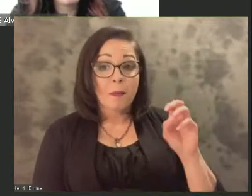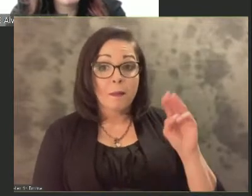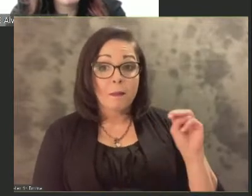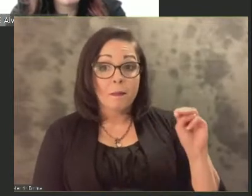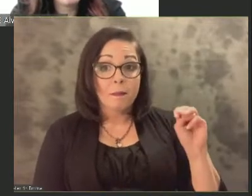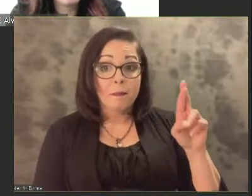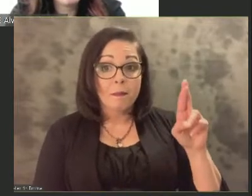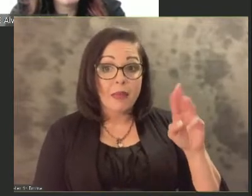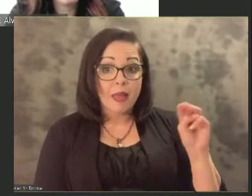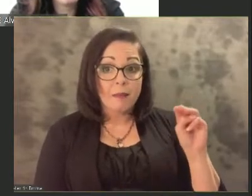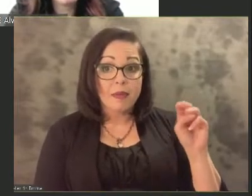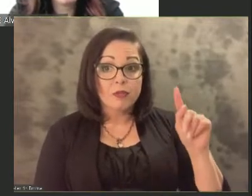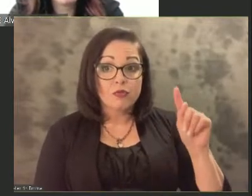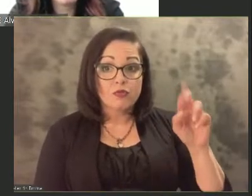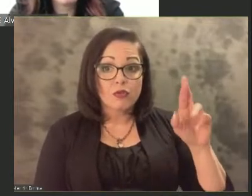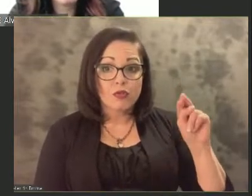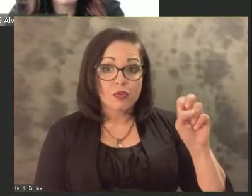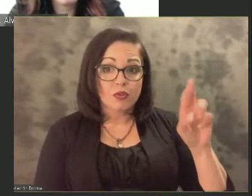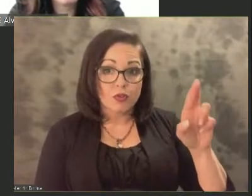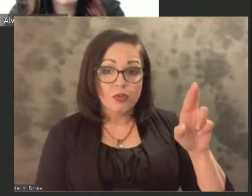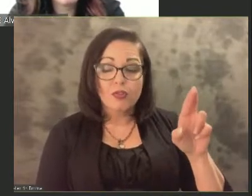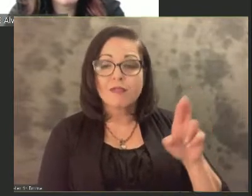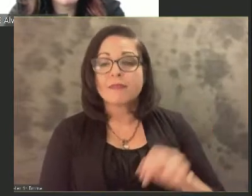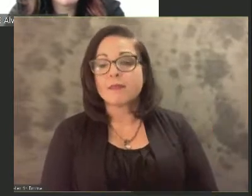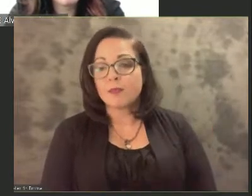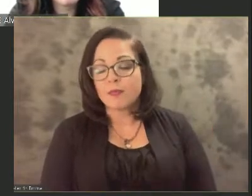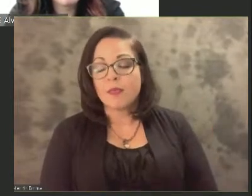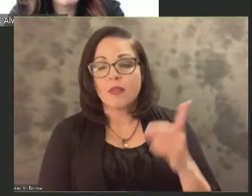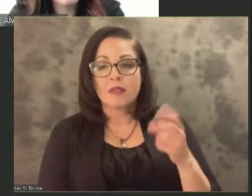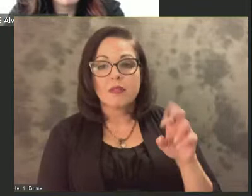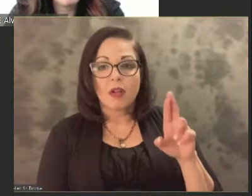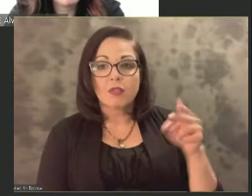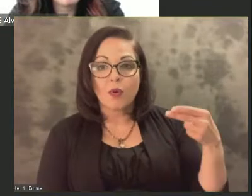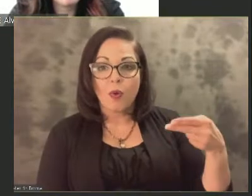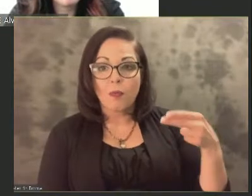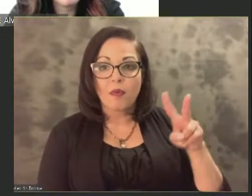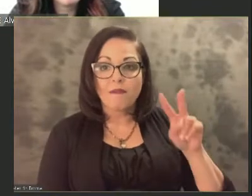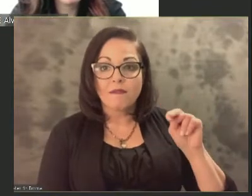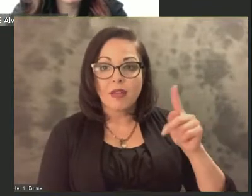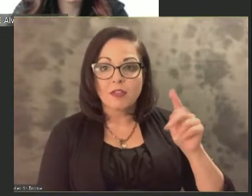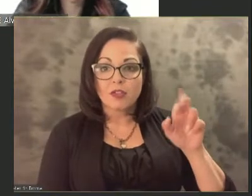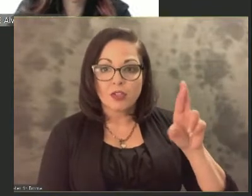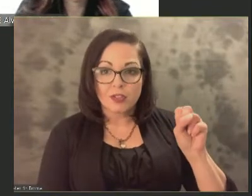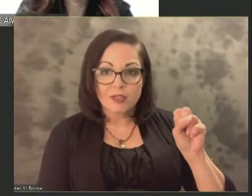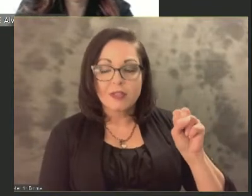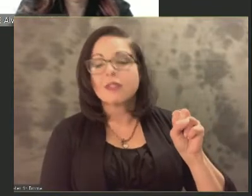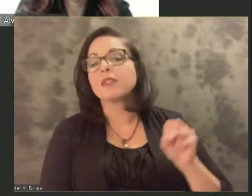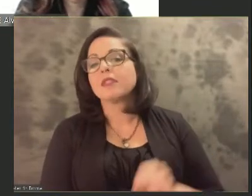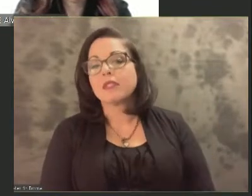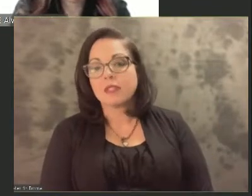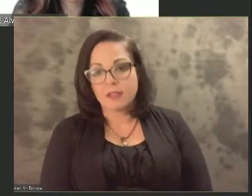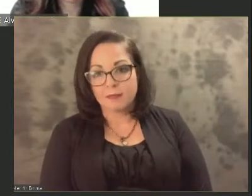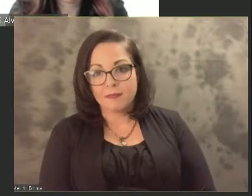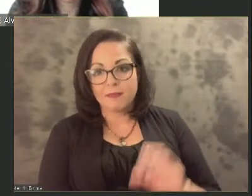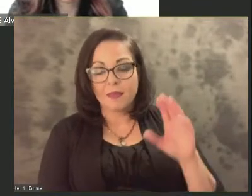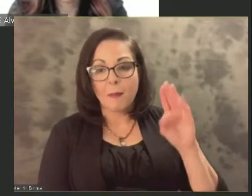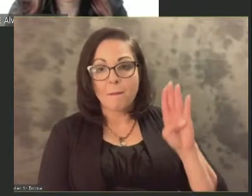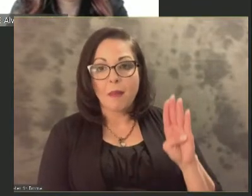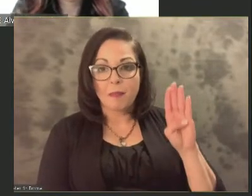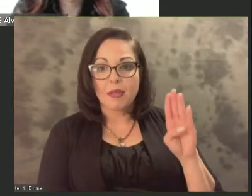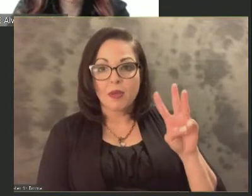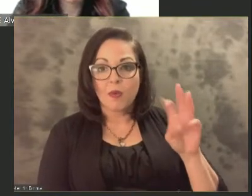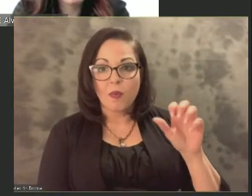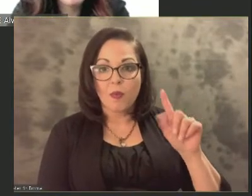Turner. Present. Dr. Homer Ventures. Present. Mr. Bobby